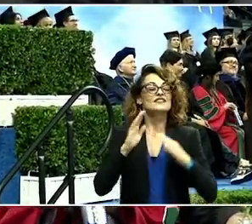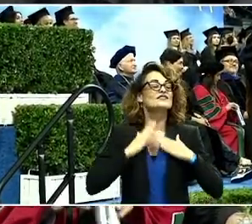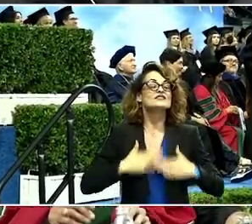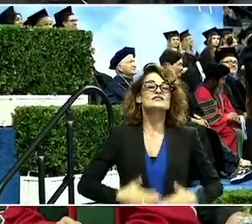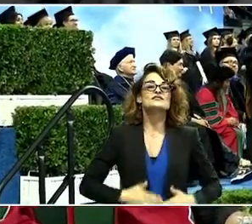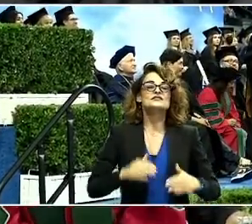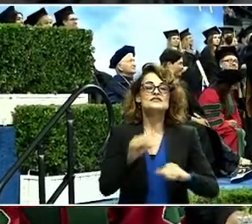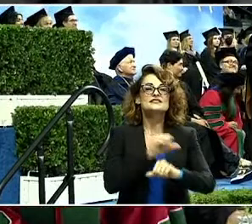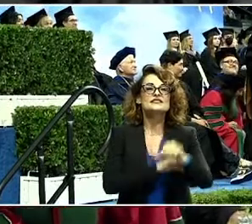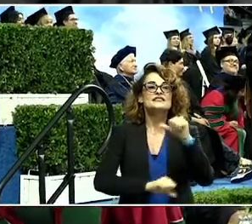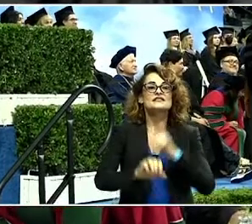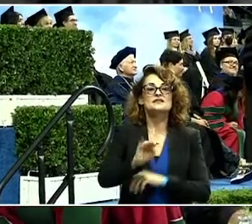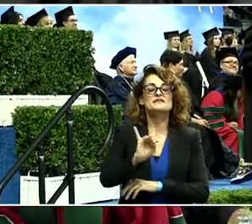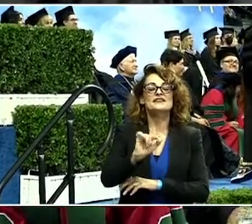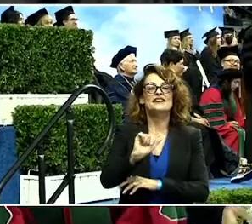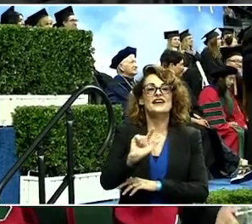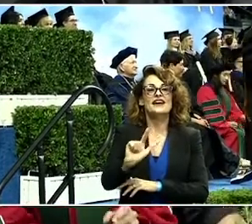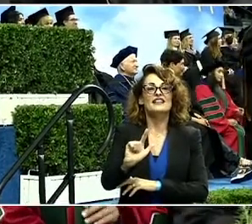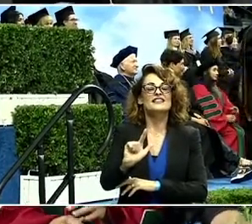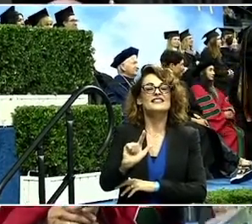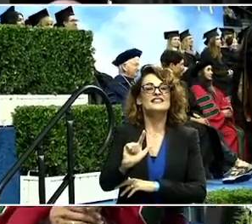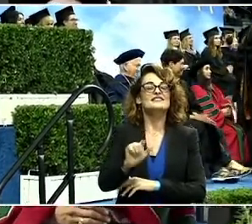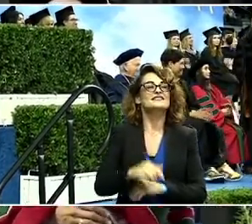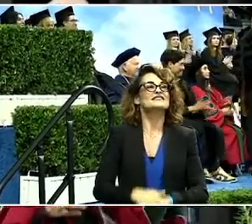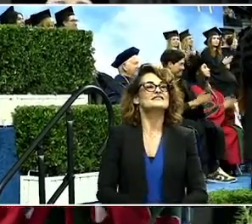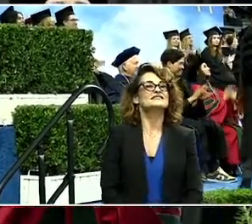Miguel Garcia Garibay.